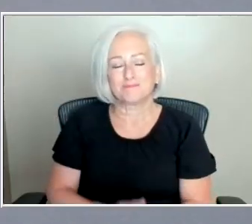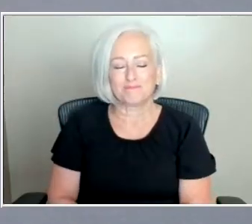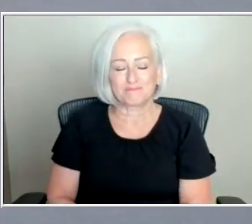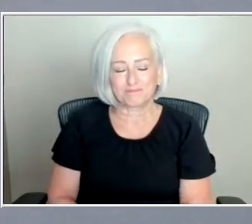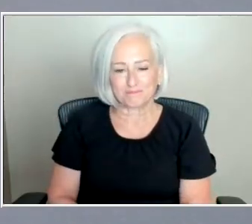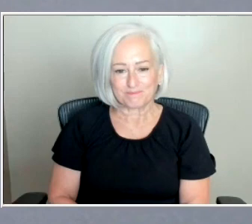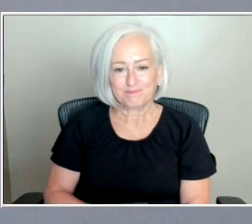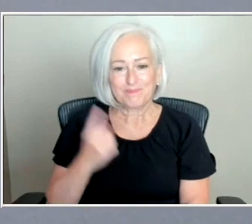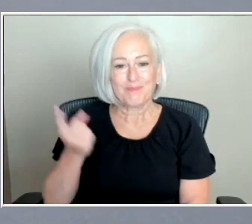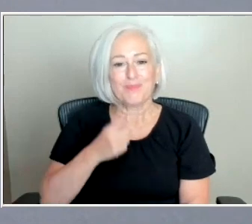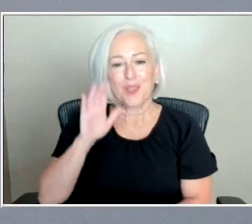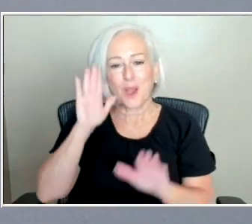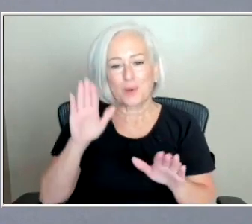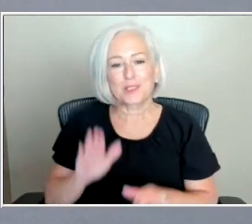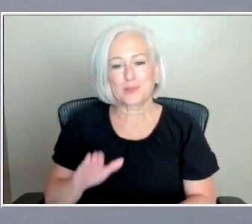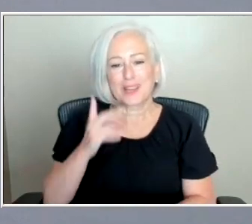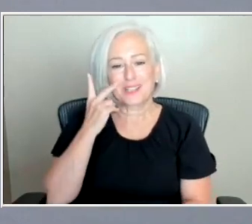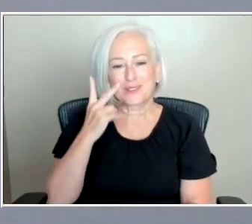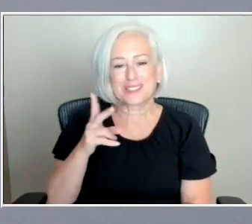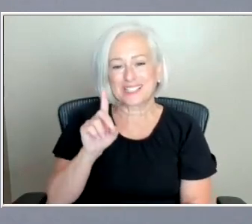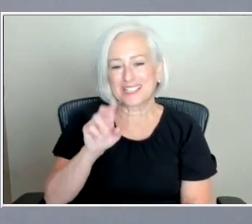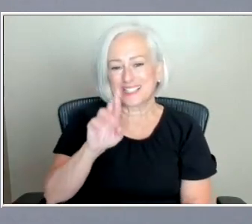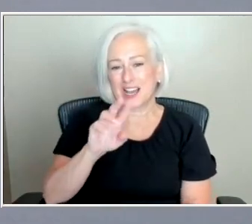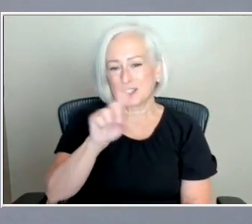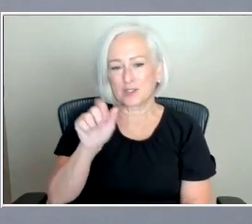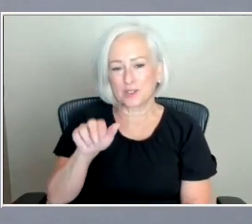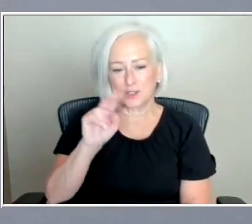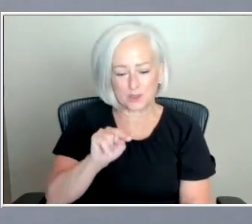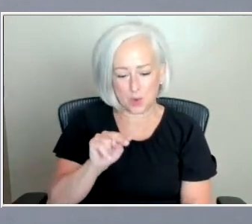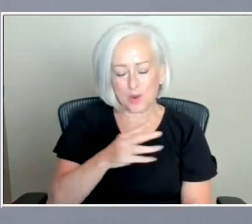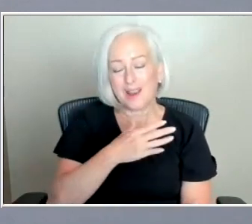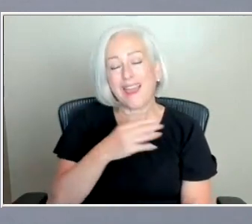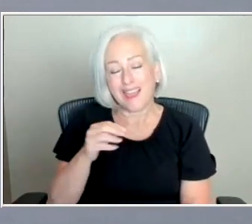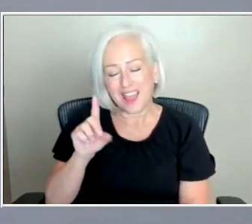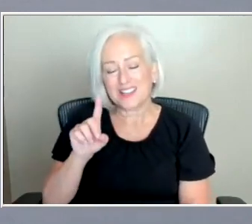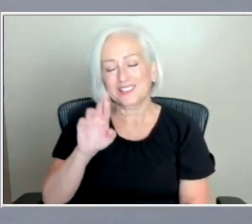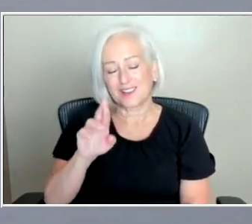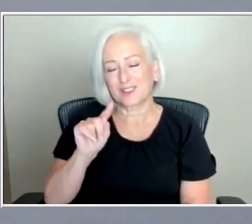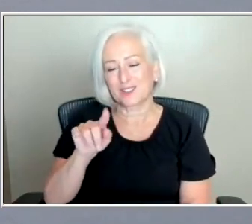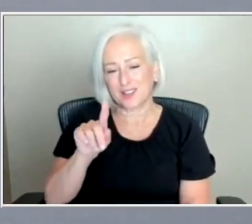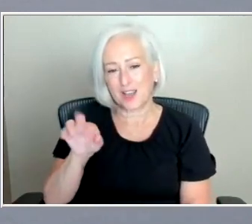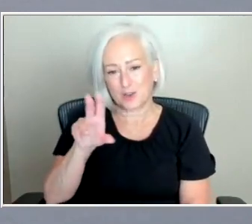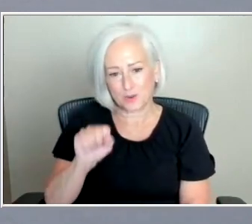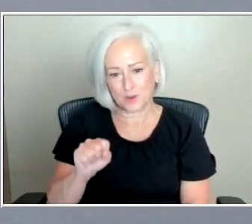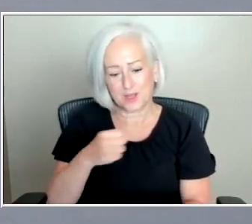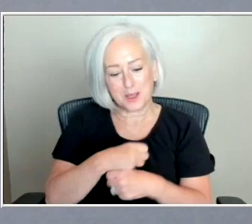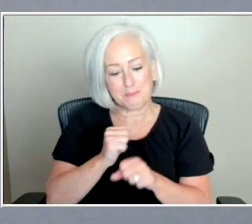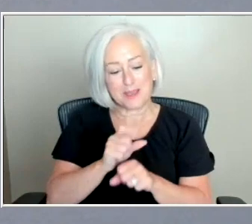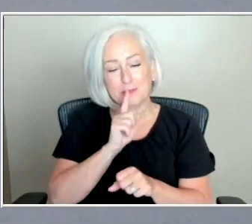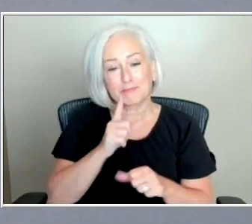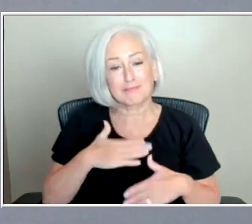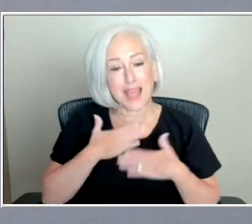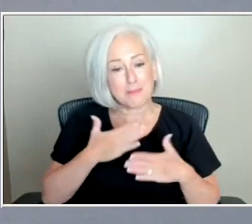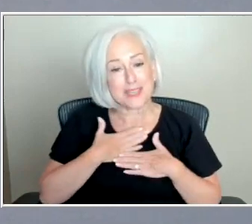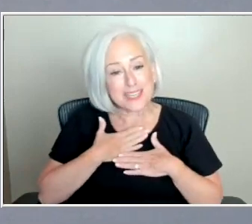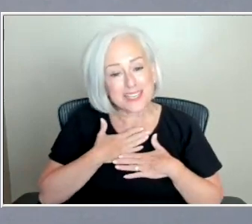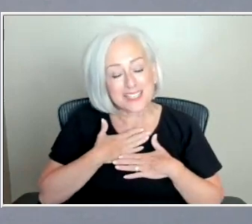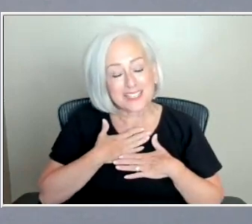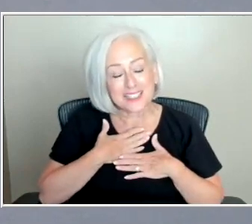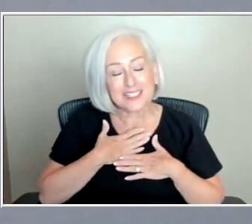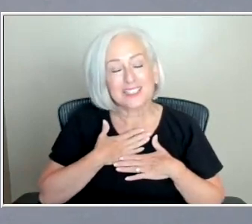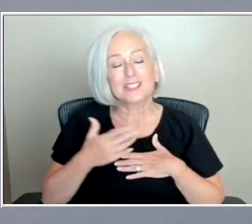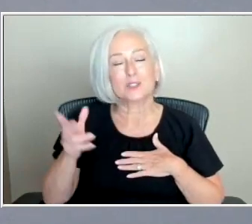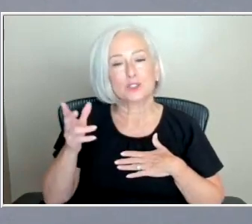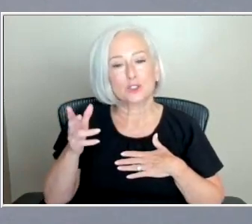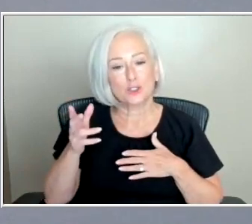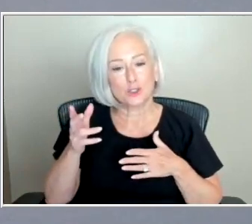It's always so great to see Dr. Zorda and Dr. Tadros. It just makes me really happy to hear